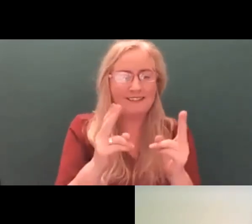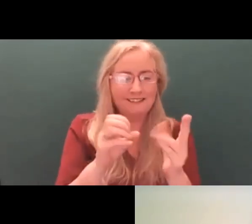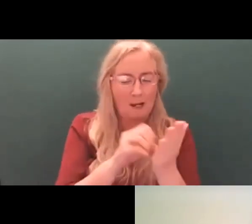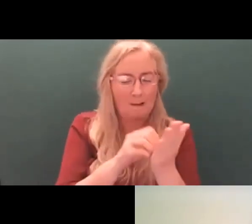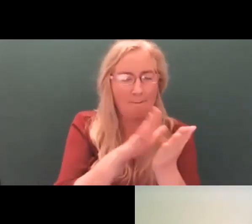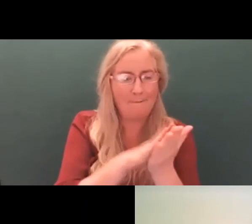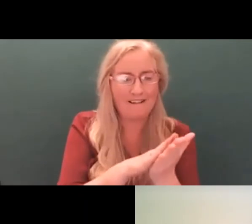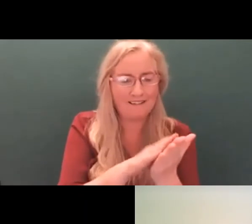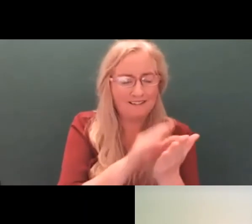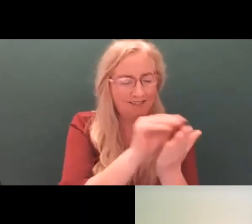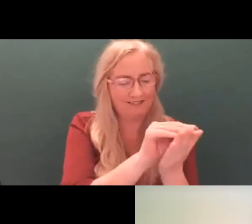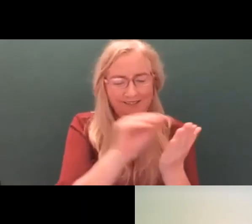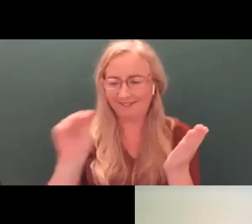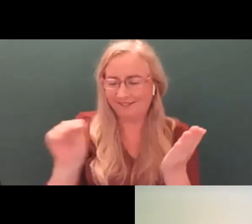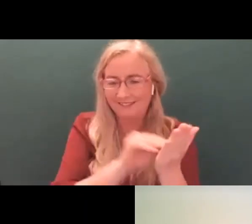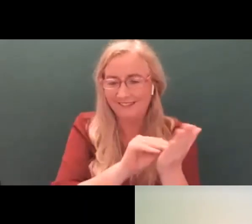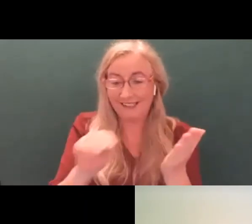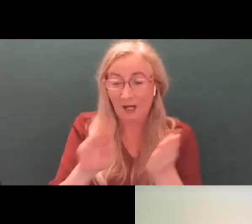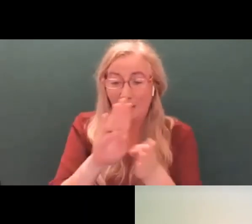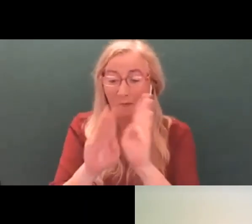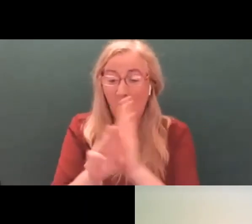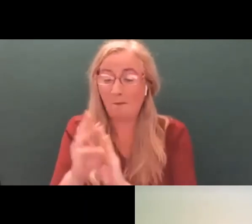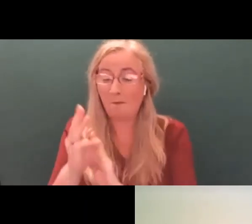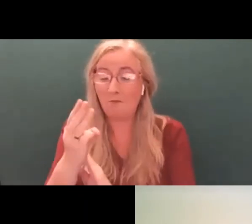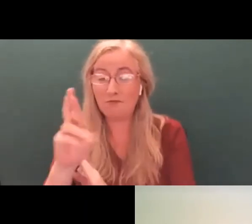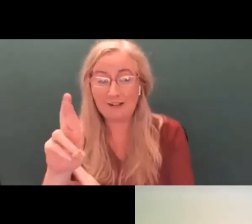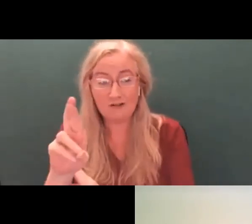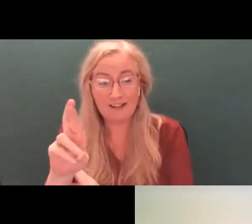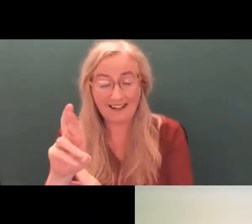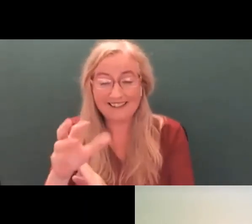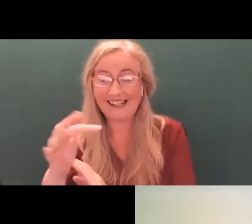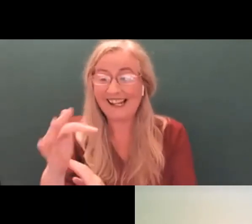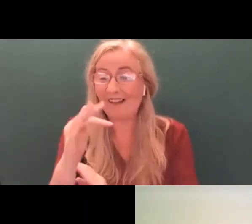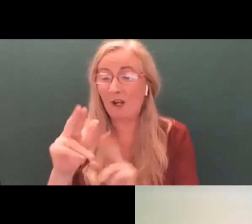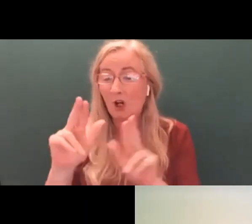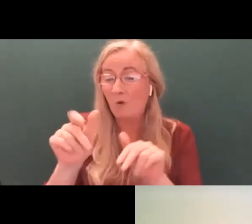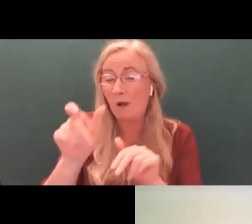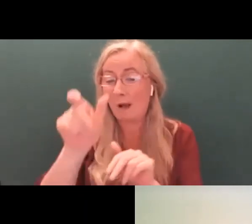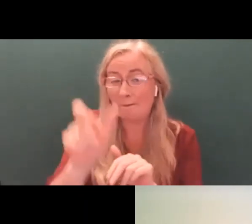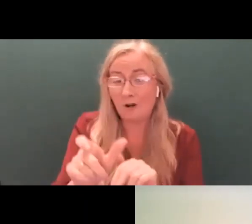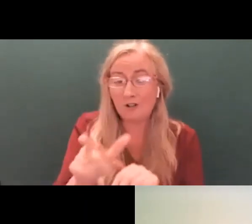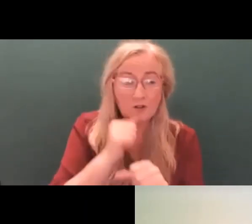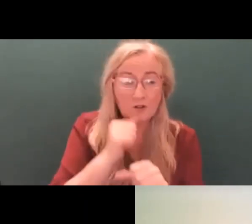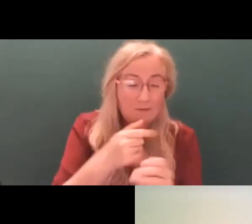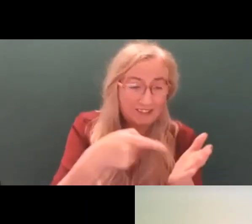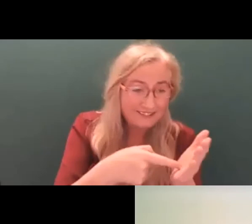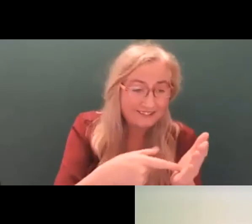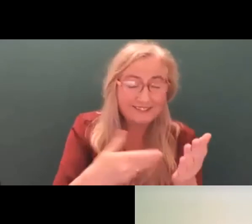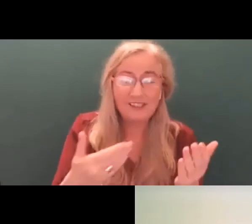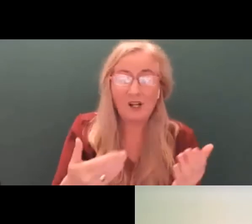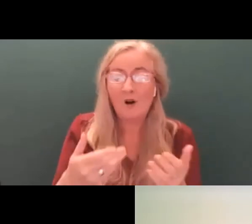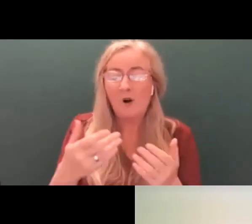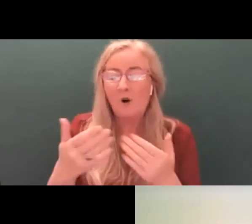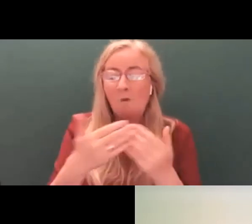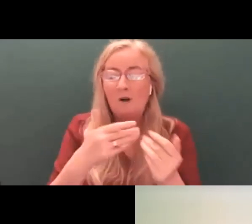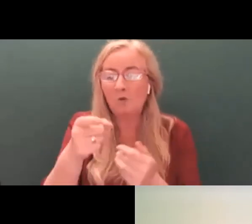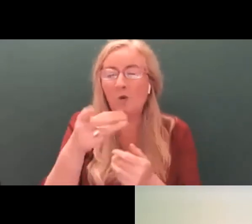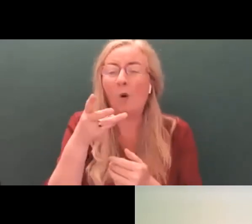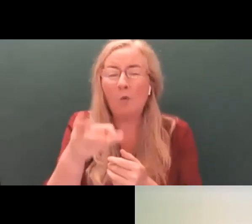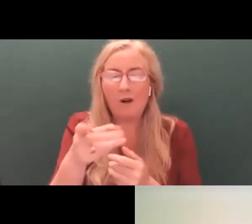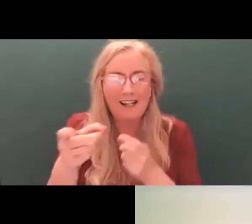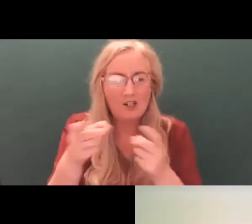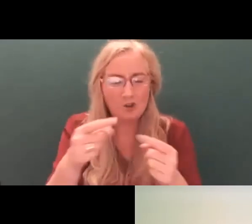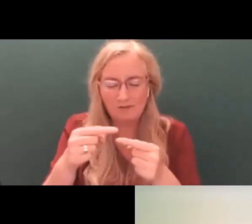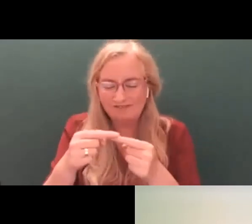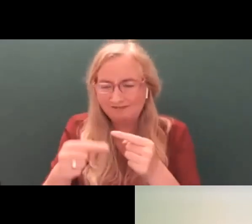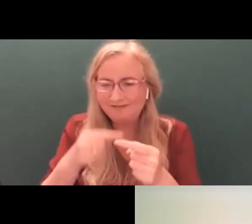you can cut and paste and make a press release. If you've got something, either a new person to talk about it or something that you're about to do for